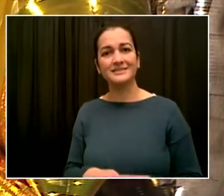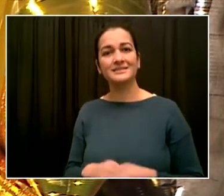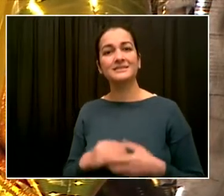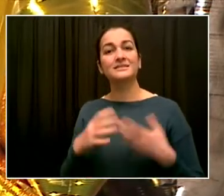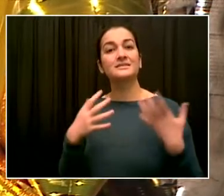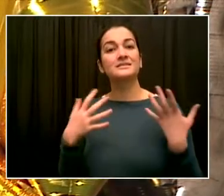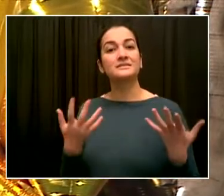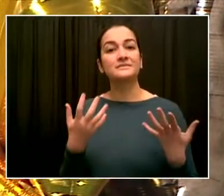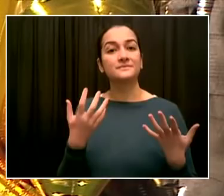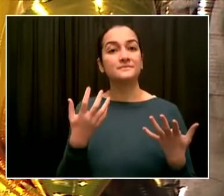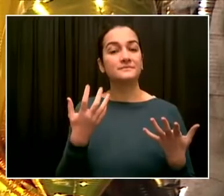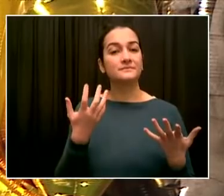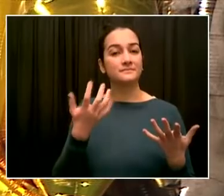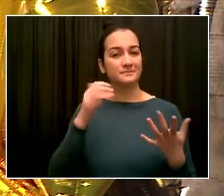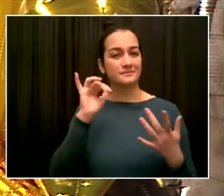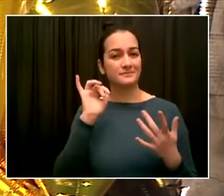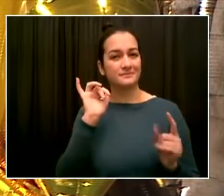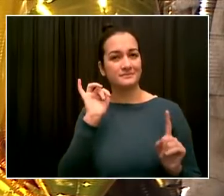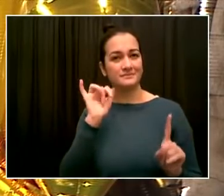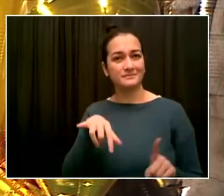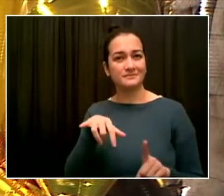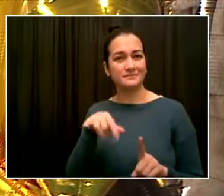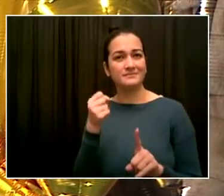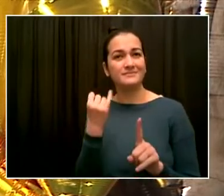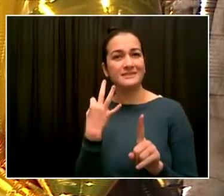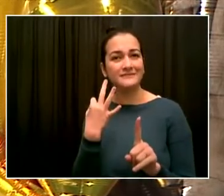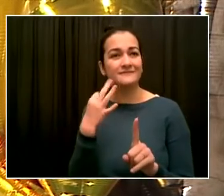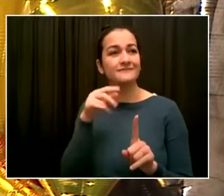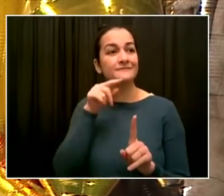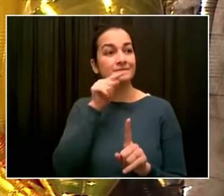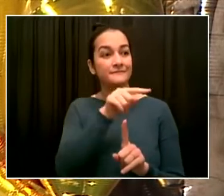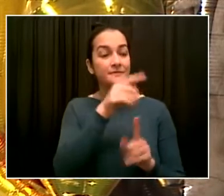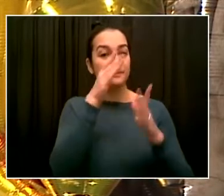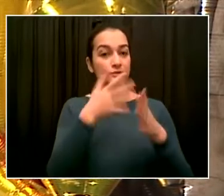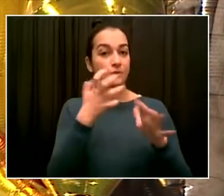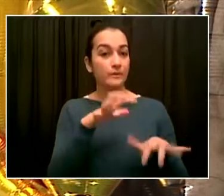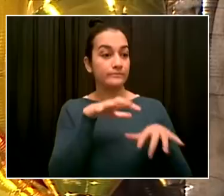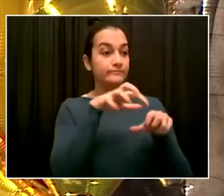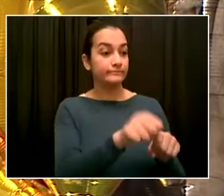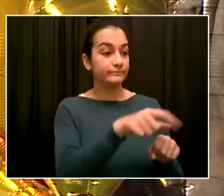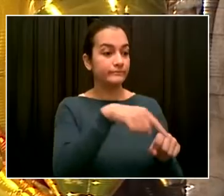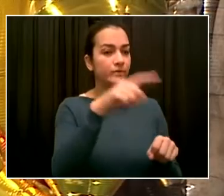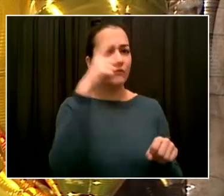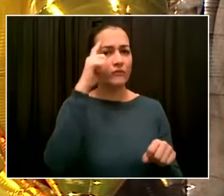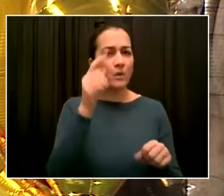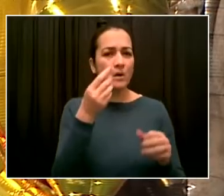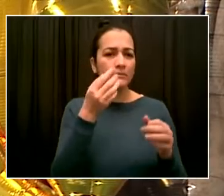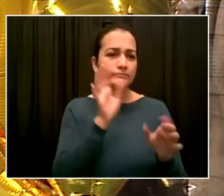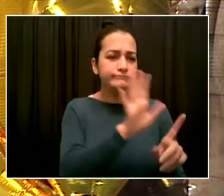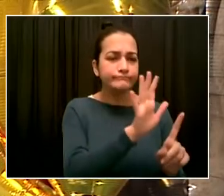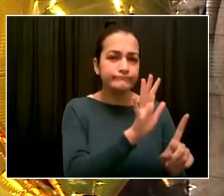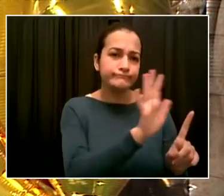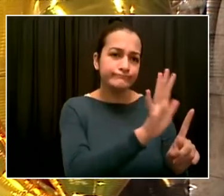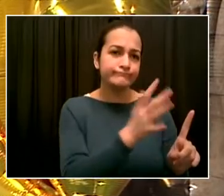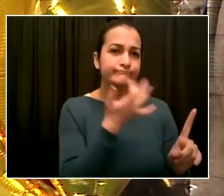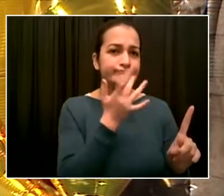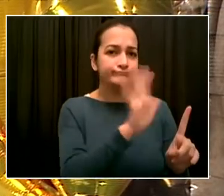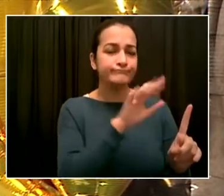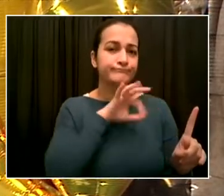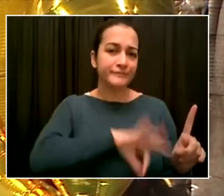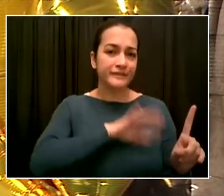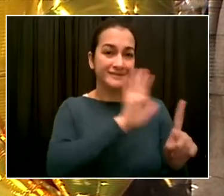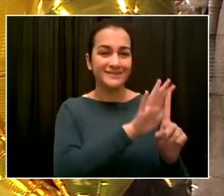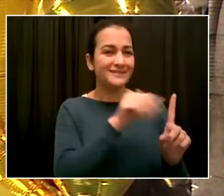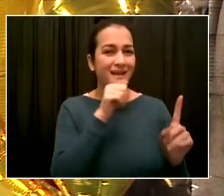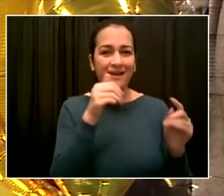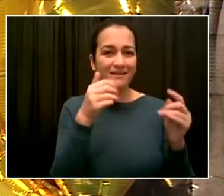Here, neighborhood concerns were addressed in terms of height being brought down, but I believe, need this for the future of the city. So some people just